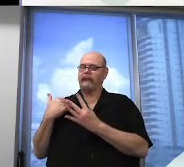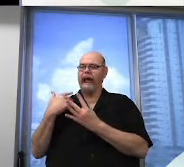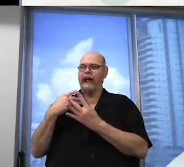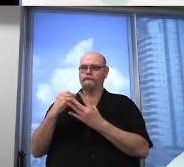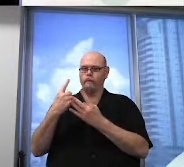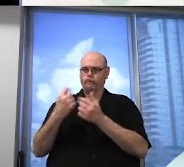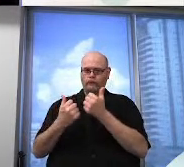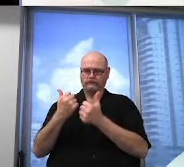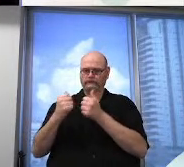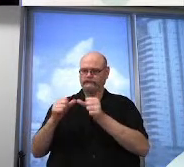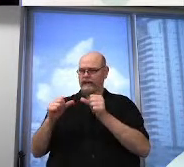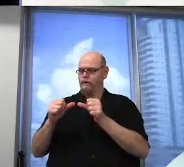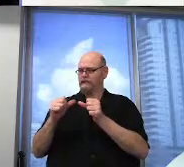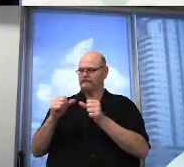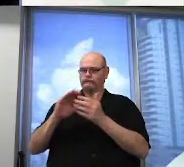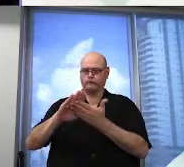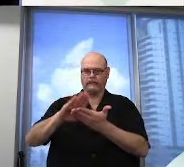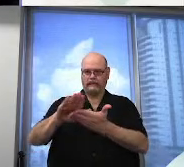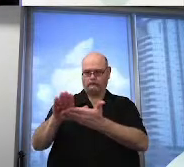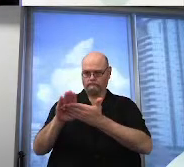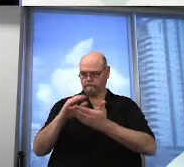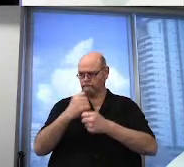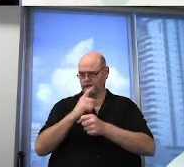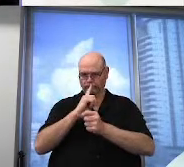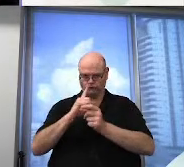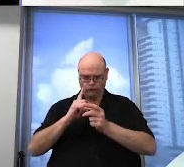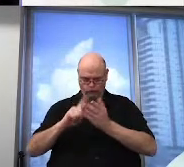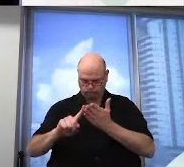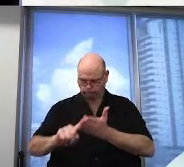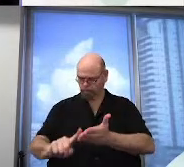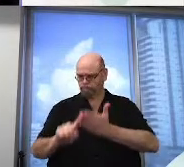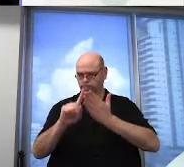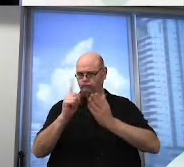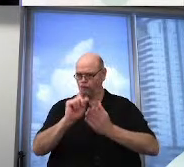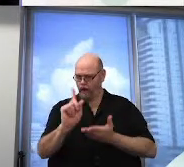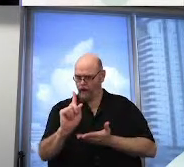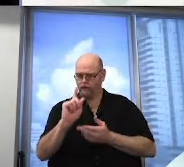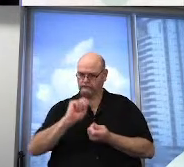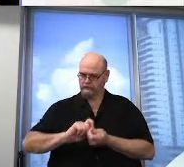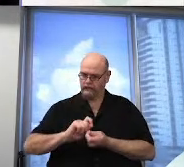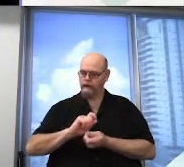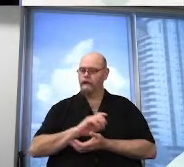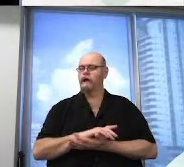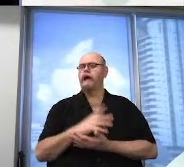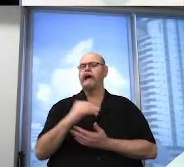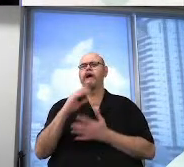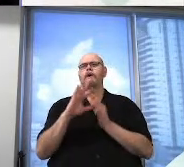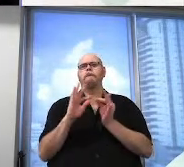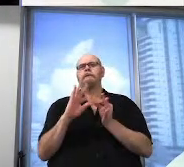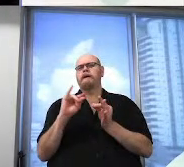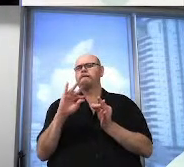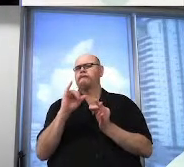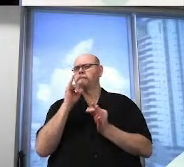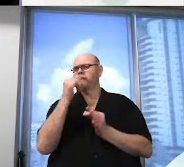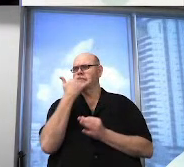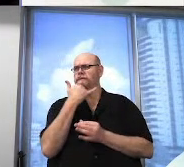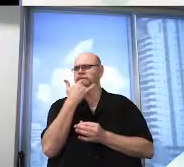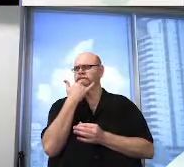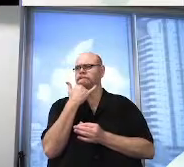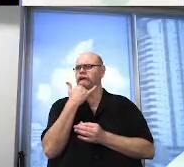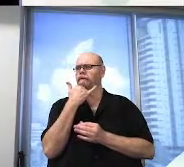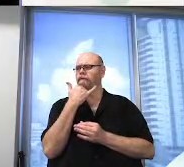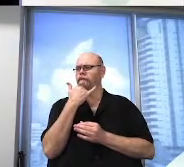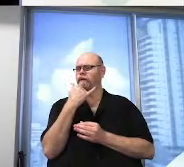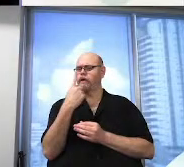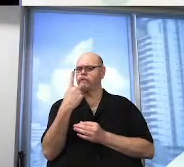to clear, as we're discussing here, are validated through the process. You mentioned, if I'm not mistaken, let me